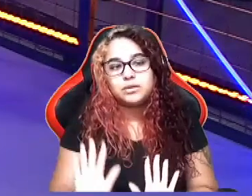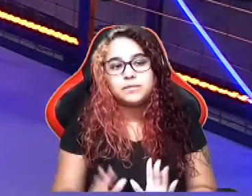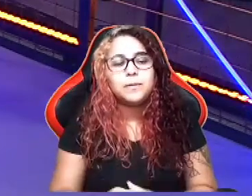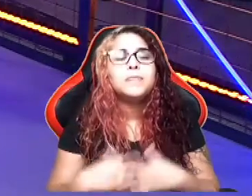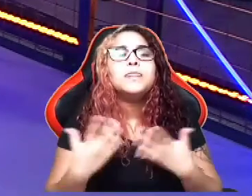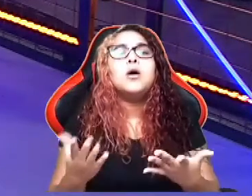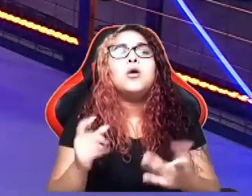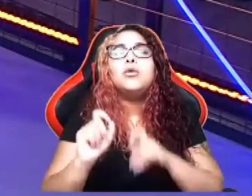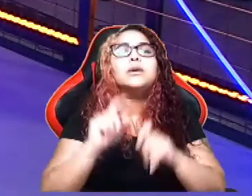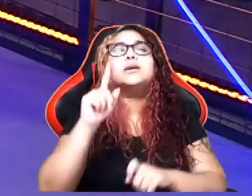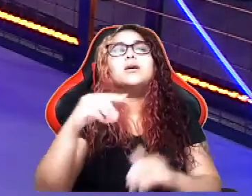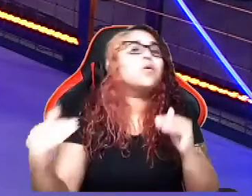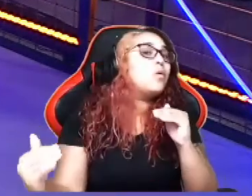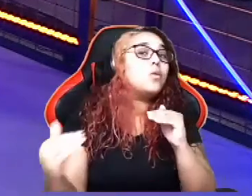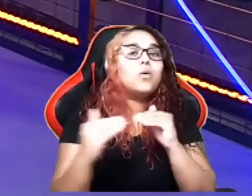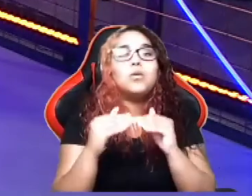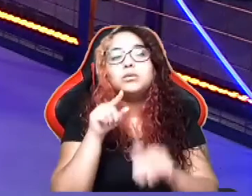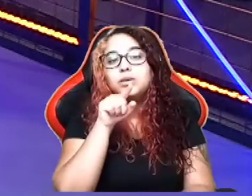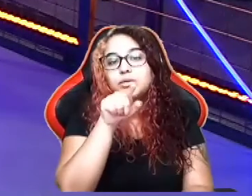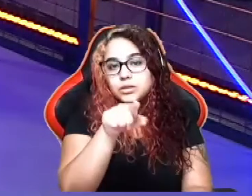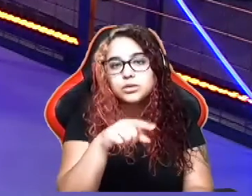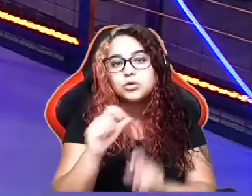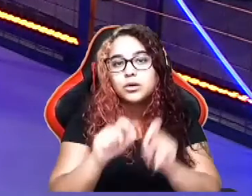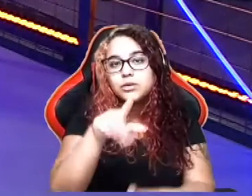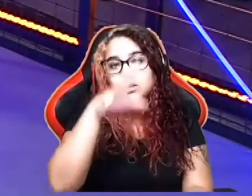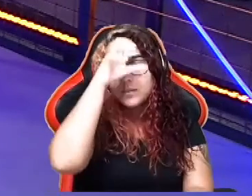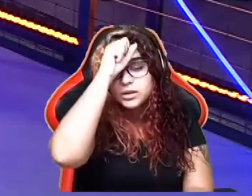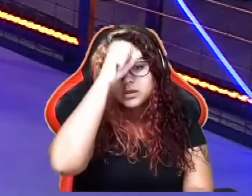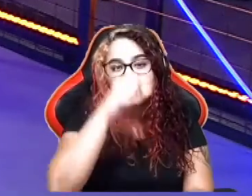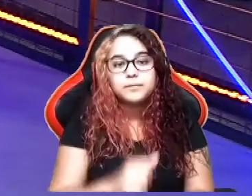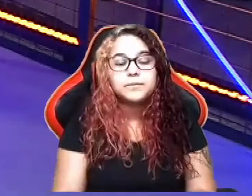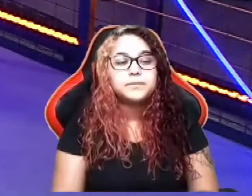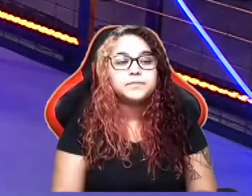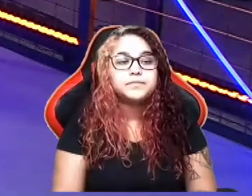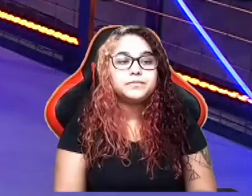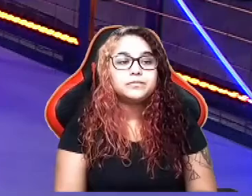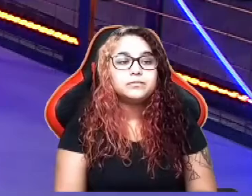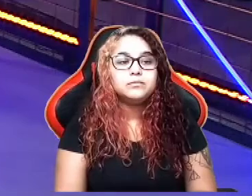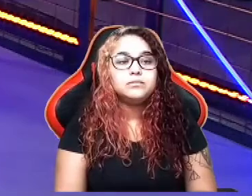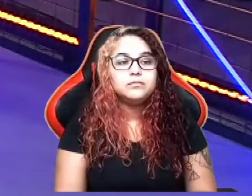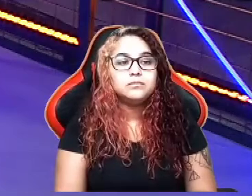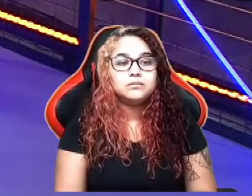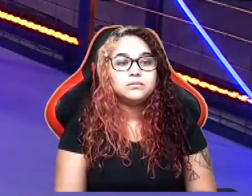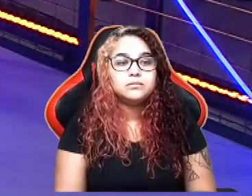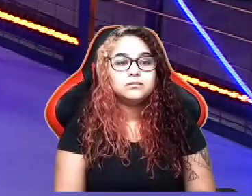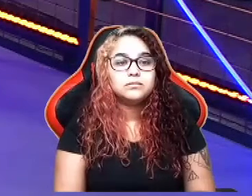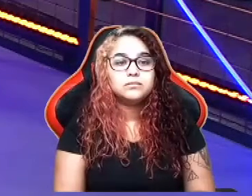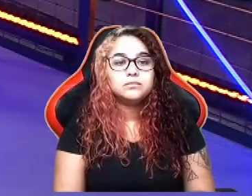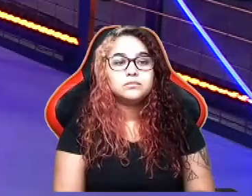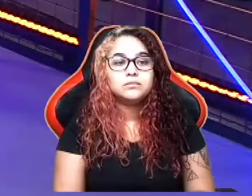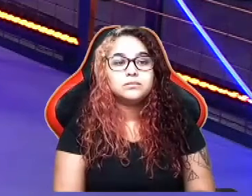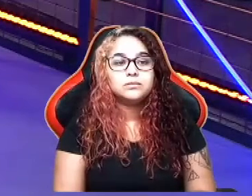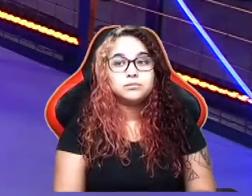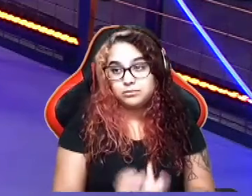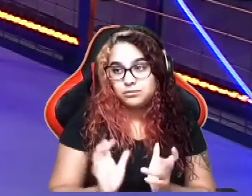an ideal strategy. So, what is the ideal strategy for you? What did you learn from all of this?